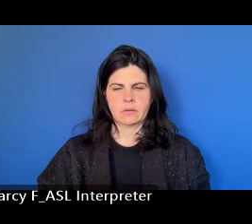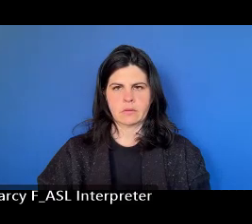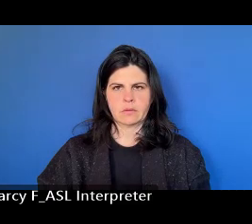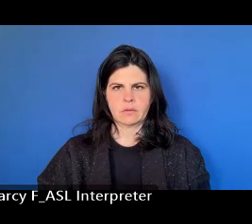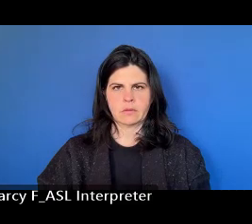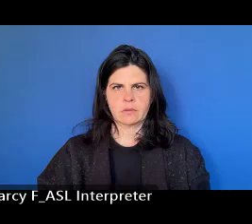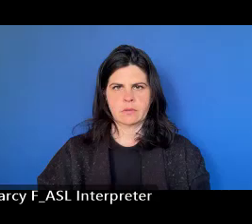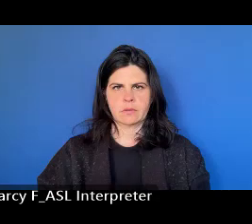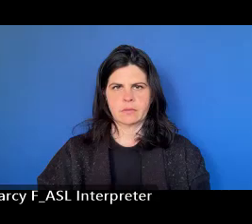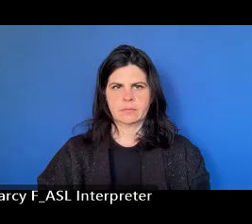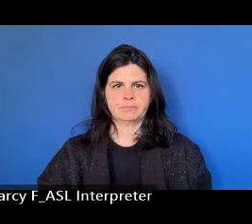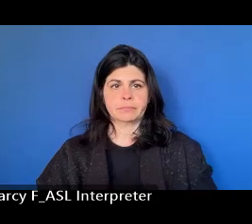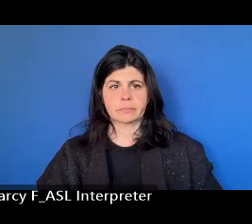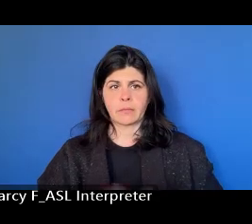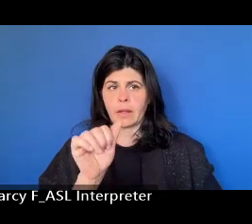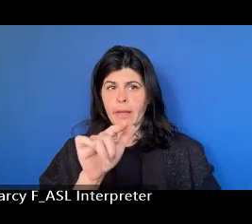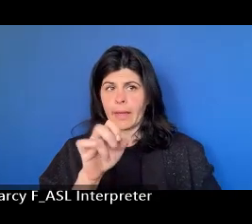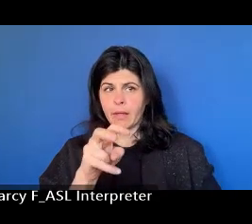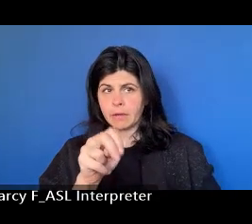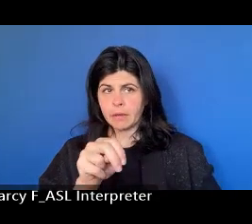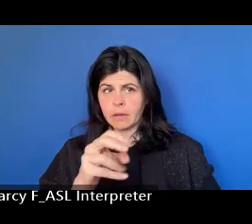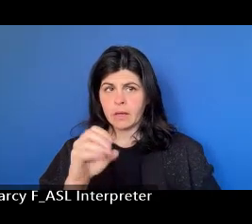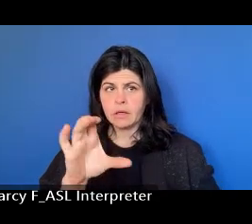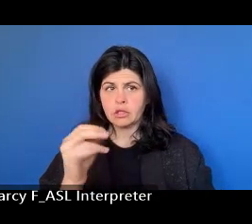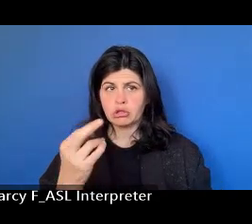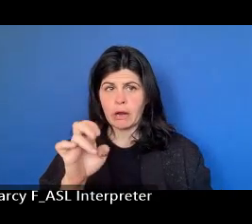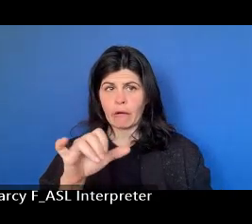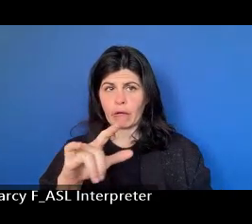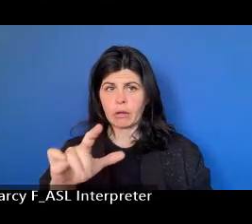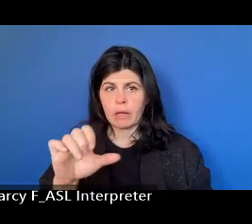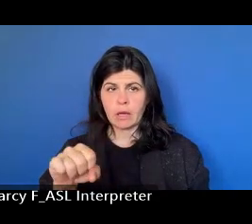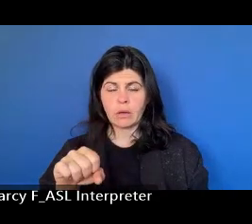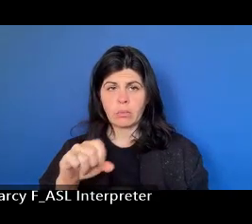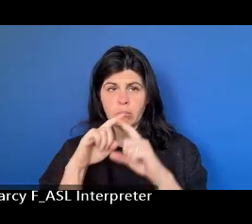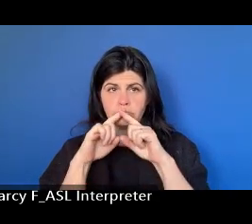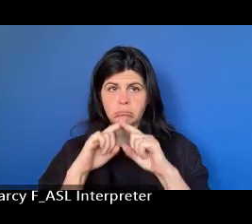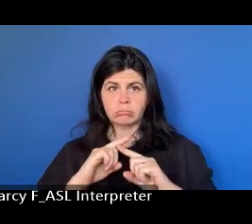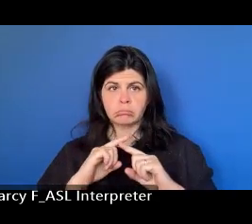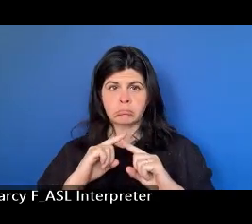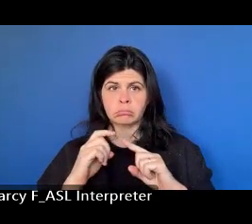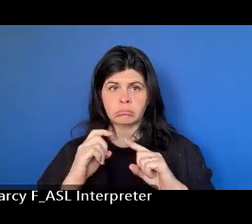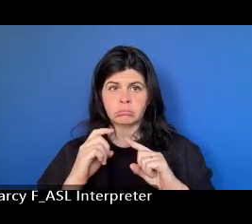Alvin and Cheryl, can you unmute yourself? Turn your microphone on.